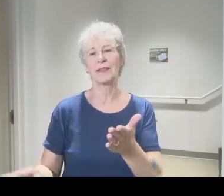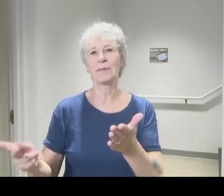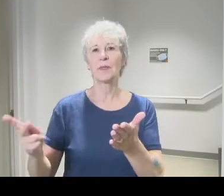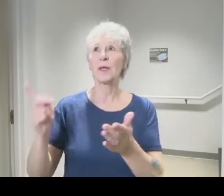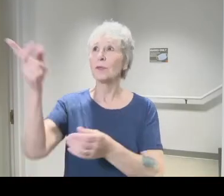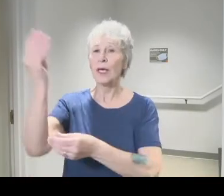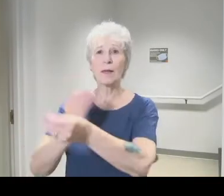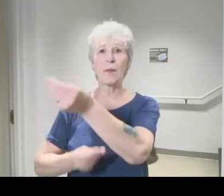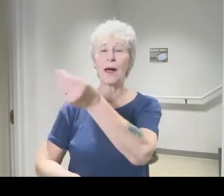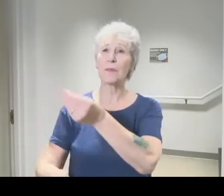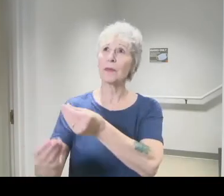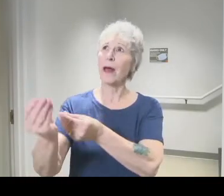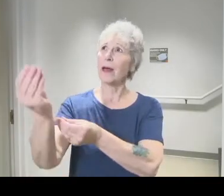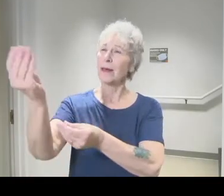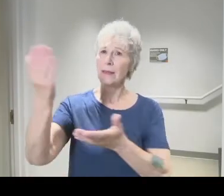love. That you would take my